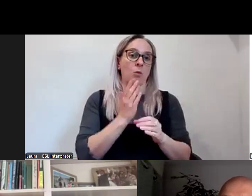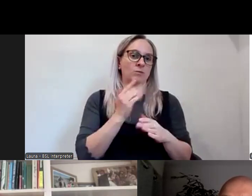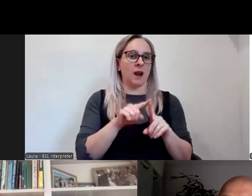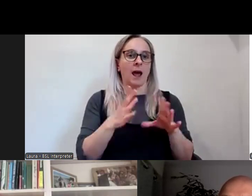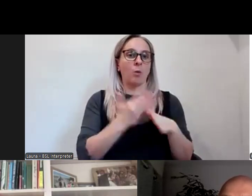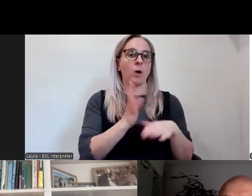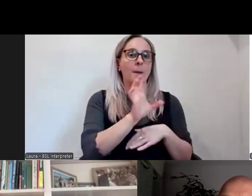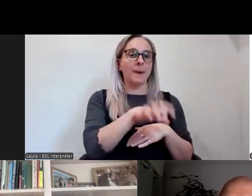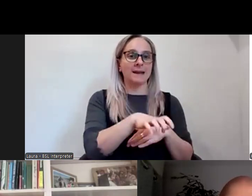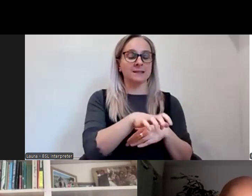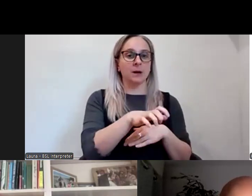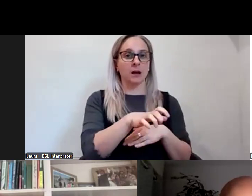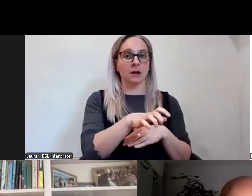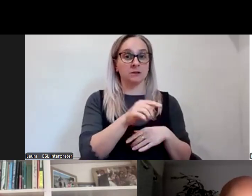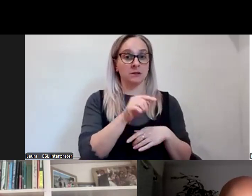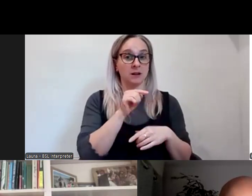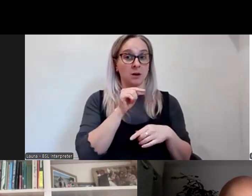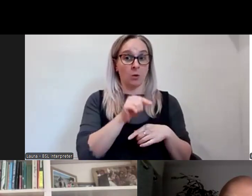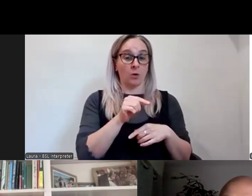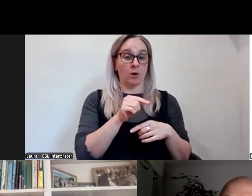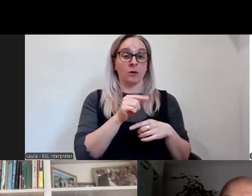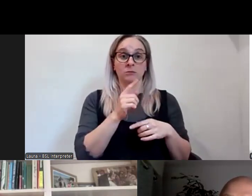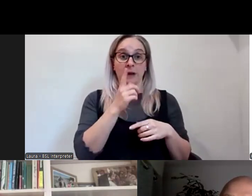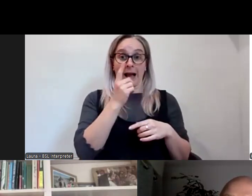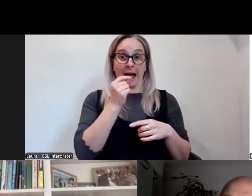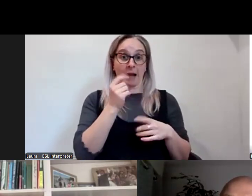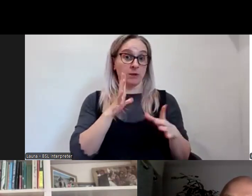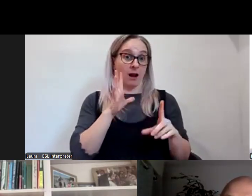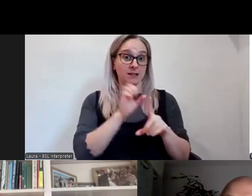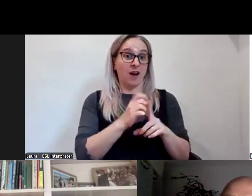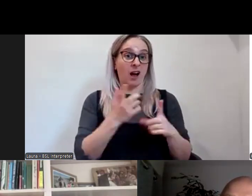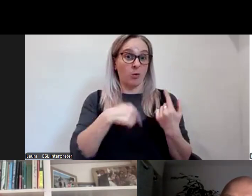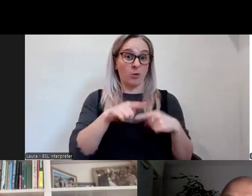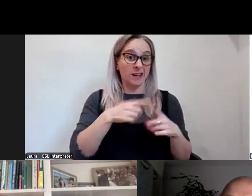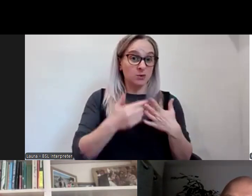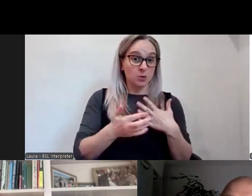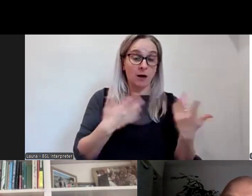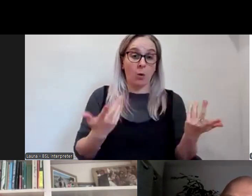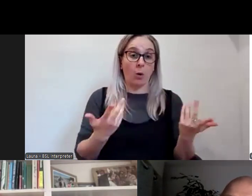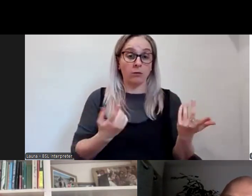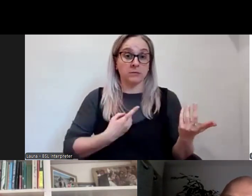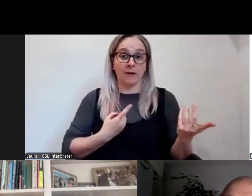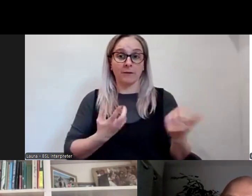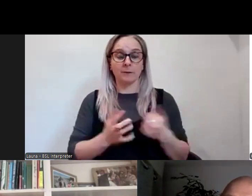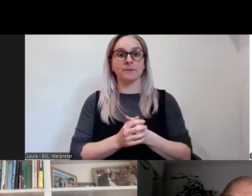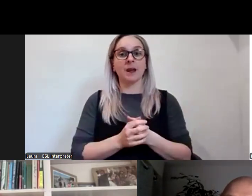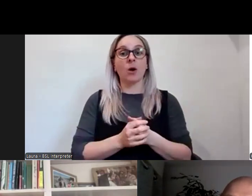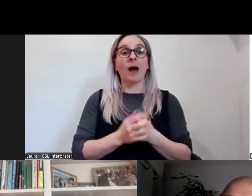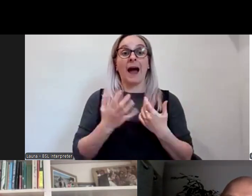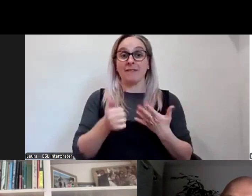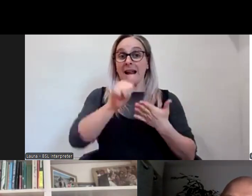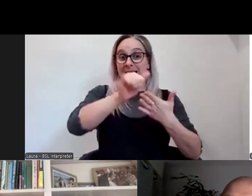or something that the fellows identify themselves? Bit of both is the truth. We have a long list